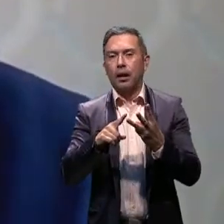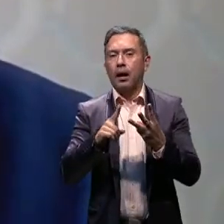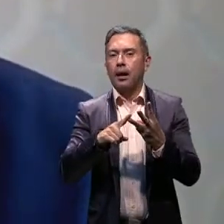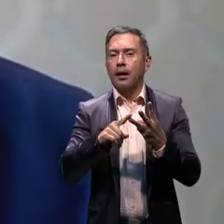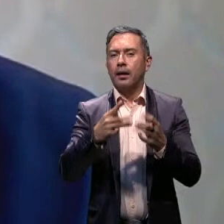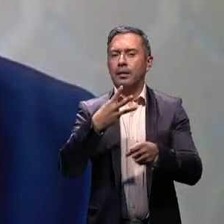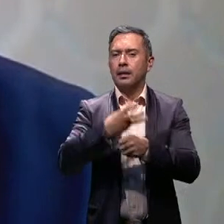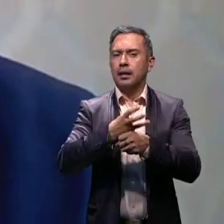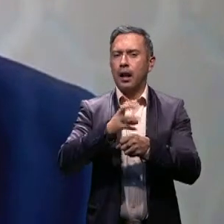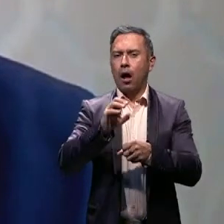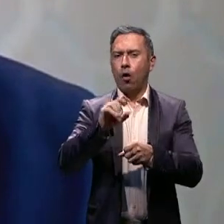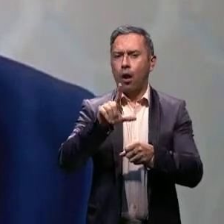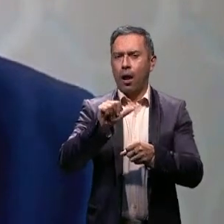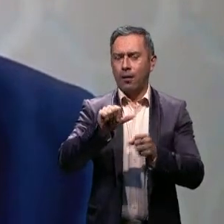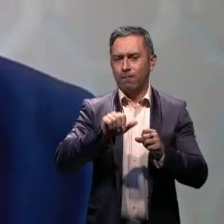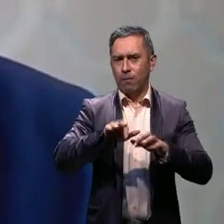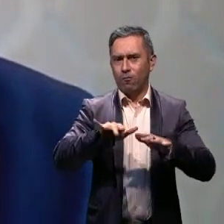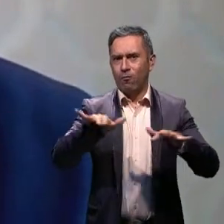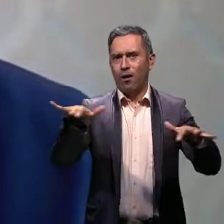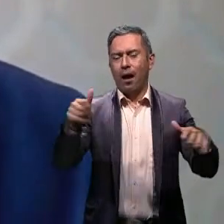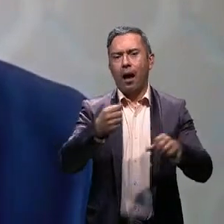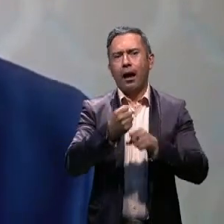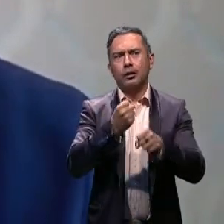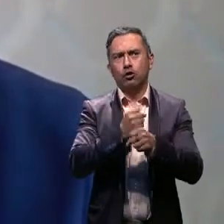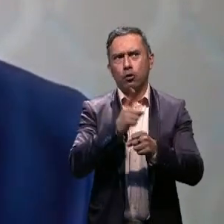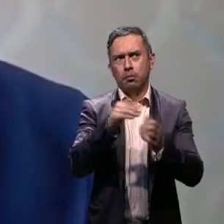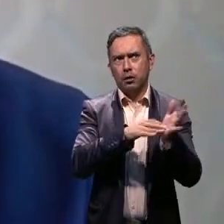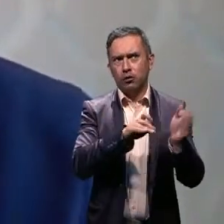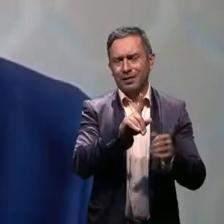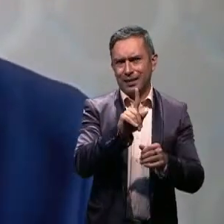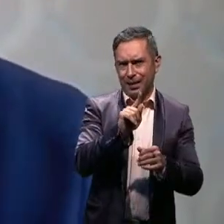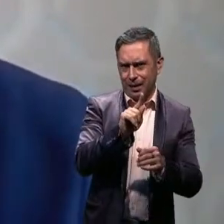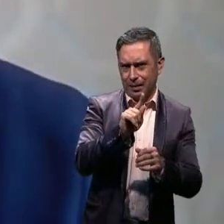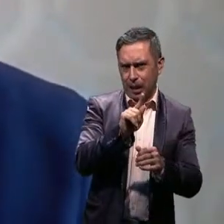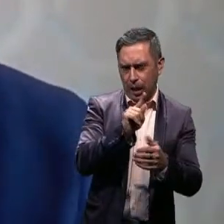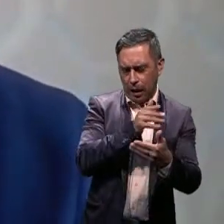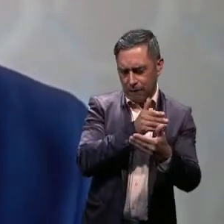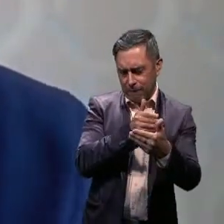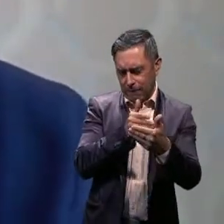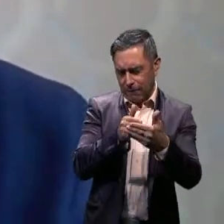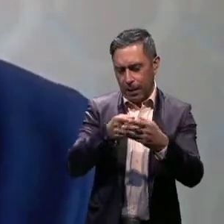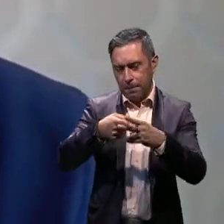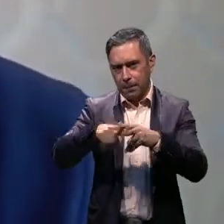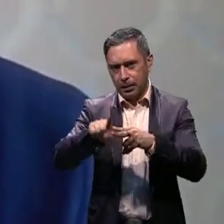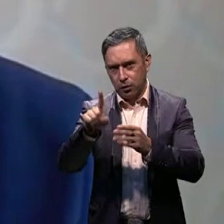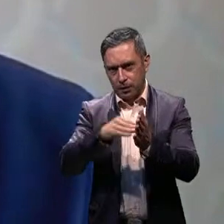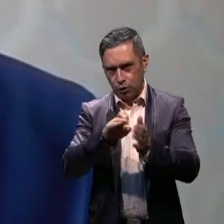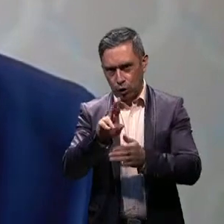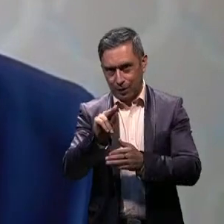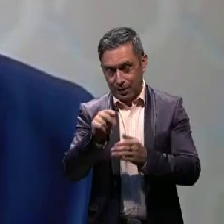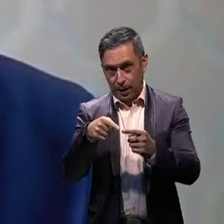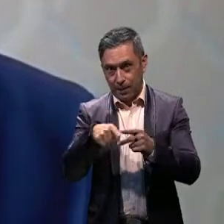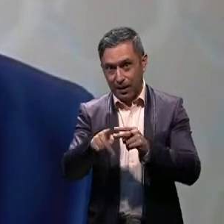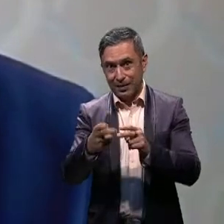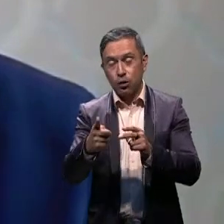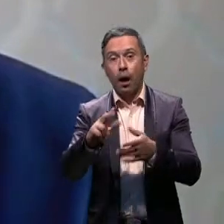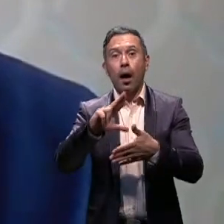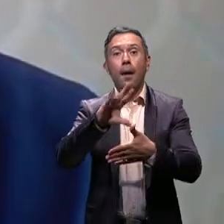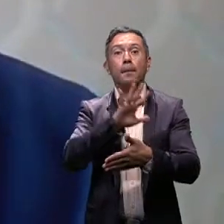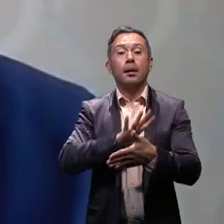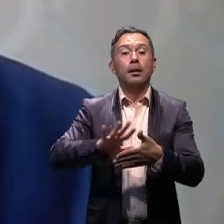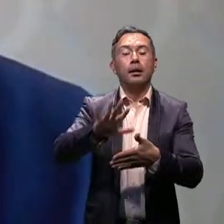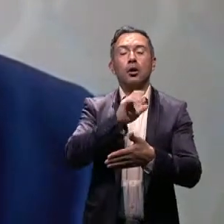third wave in the 1970s, at the beginning of the 80s, the situation in Latin America